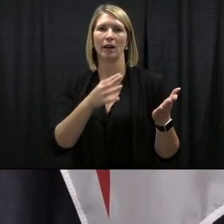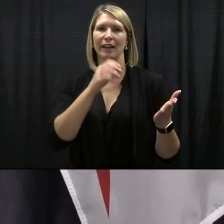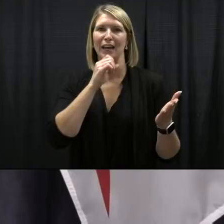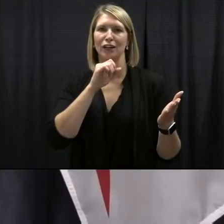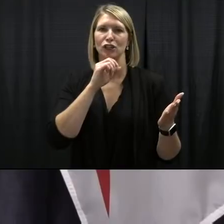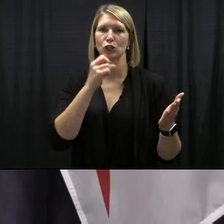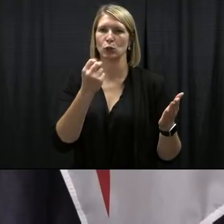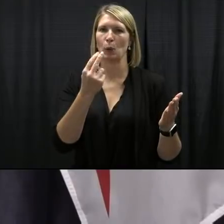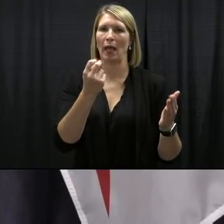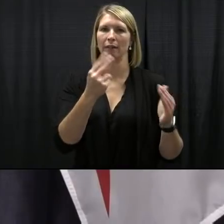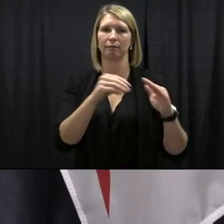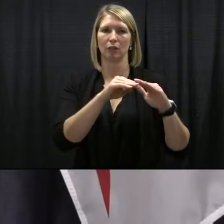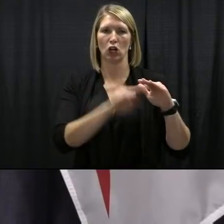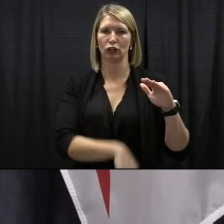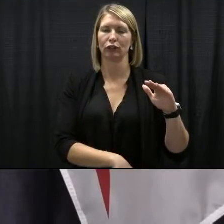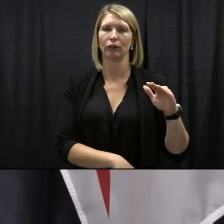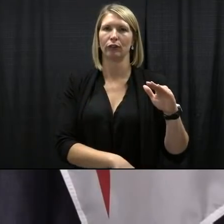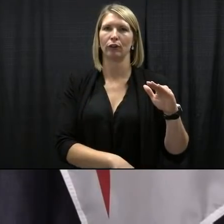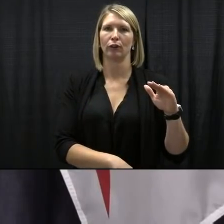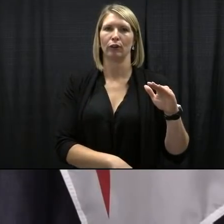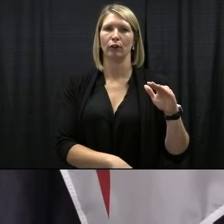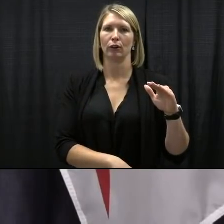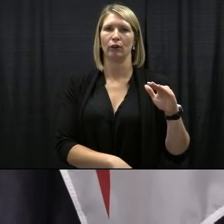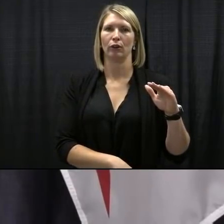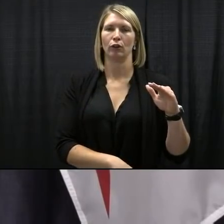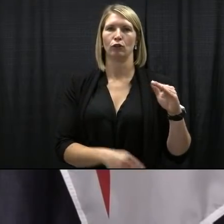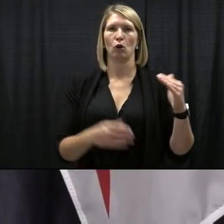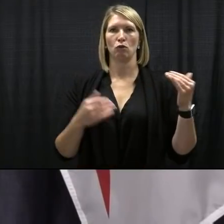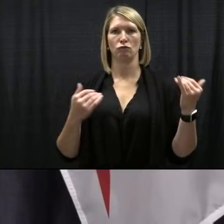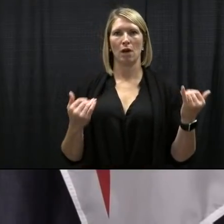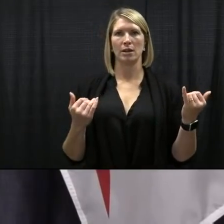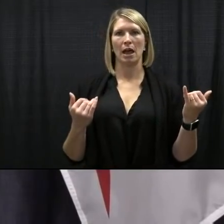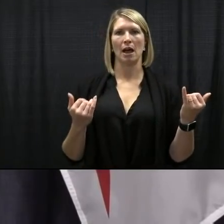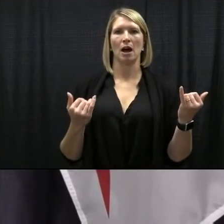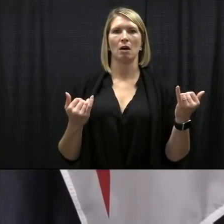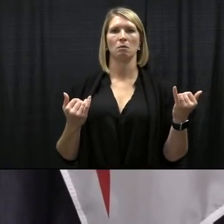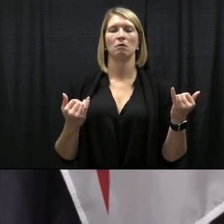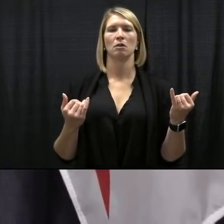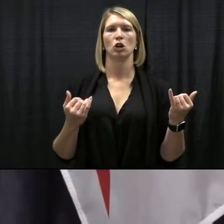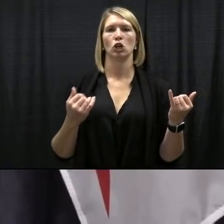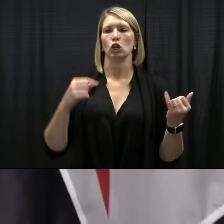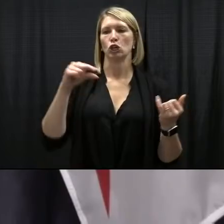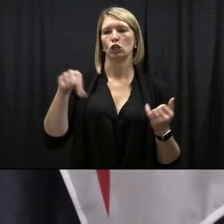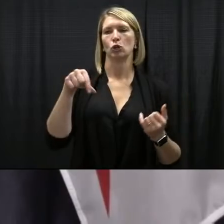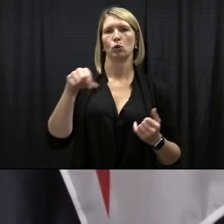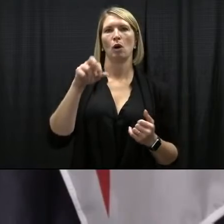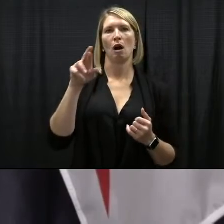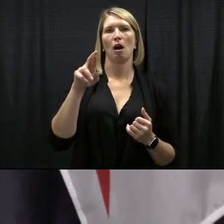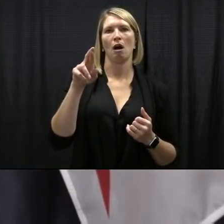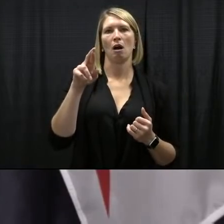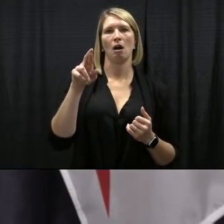my understanding is that at the moment the discussions centre around only requiring it for people older than that.